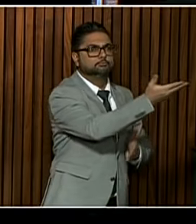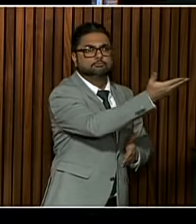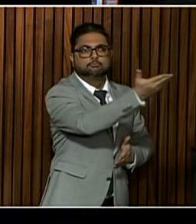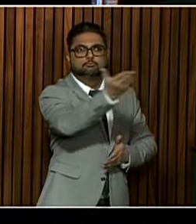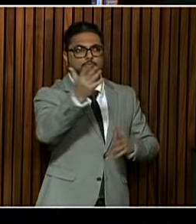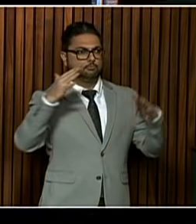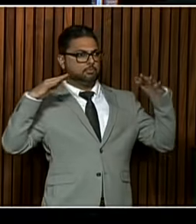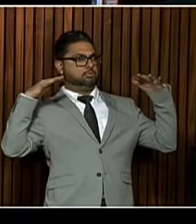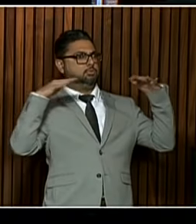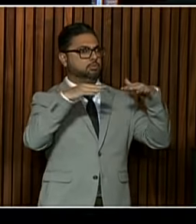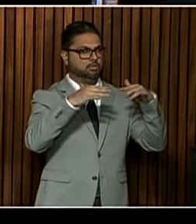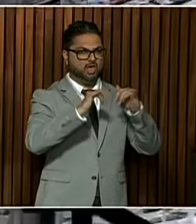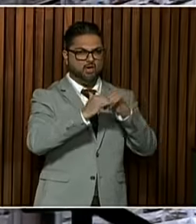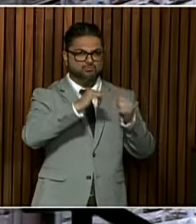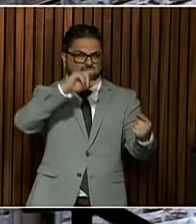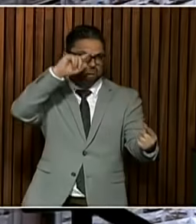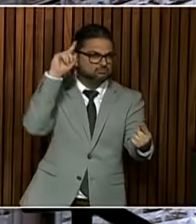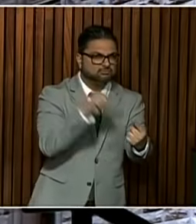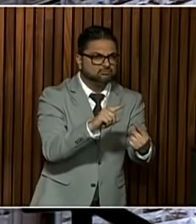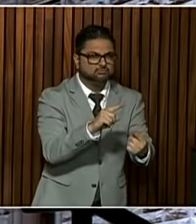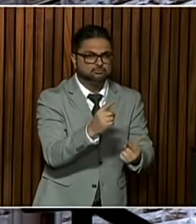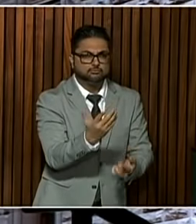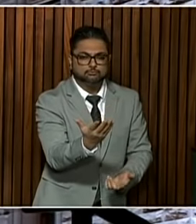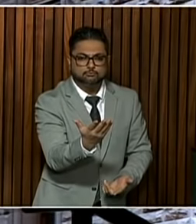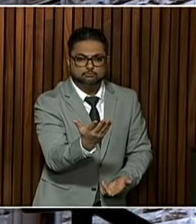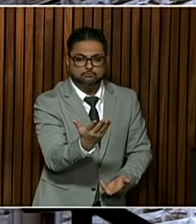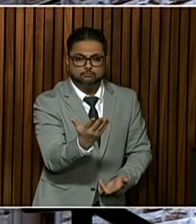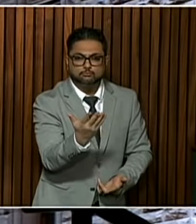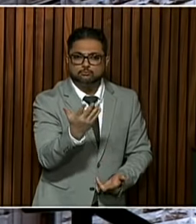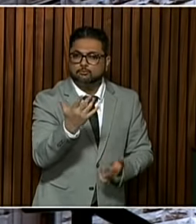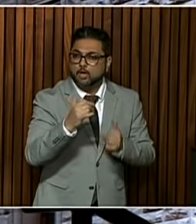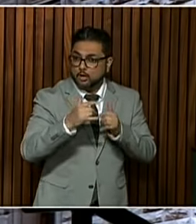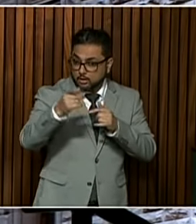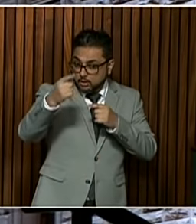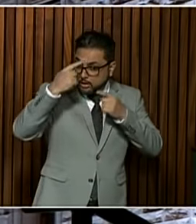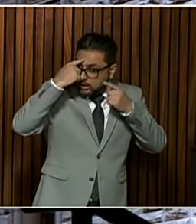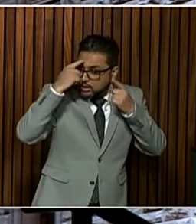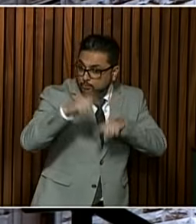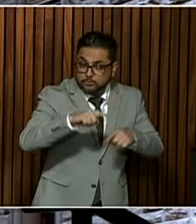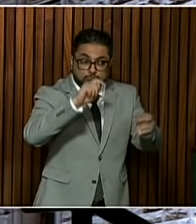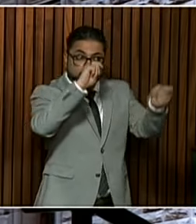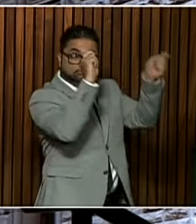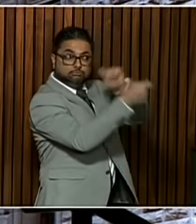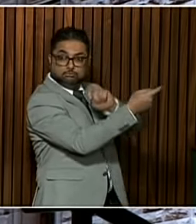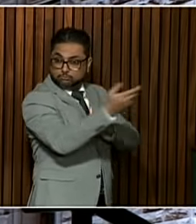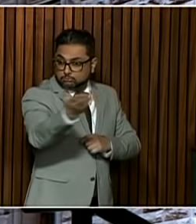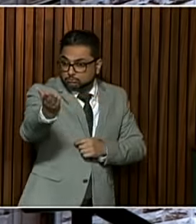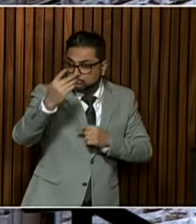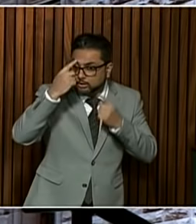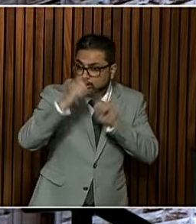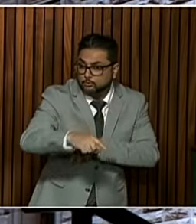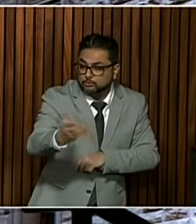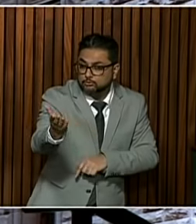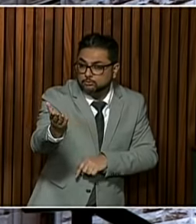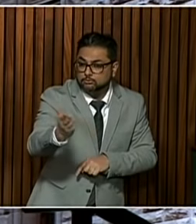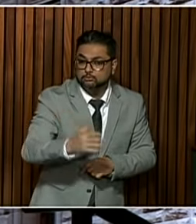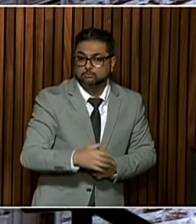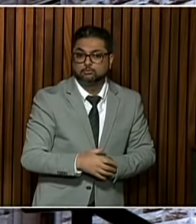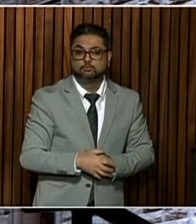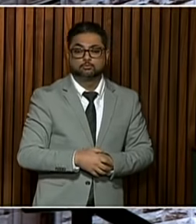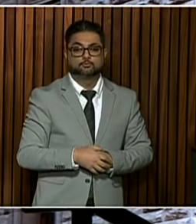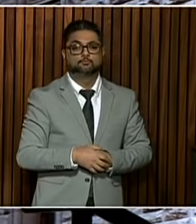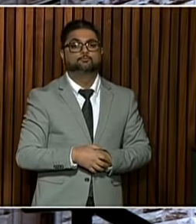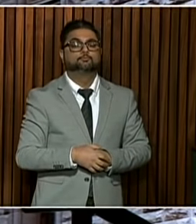Yeah, we're in active discussion of what we might want to do. One thing we're trying to differentiate is the big concern of a lot of the other provinces